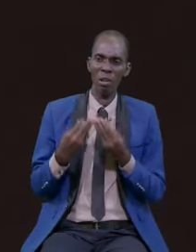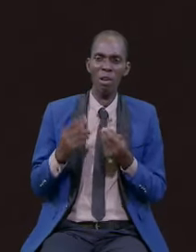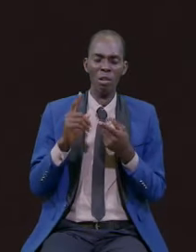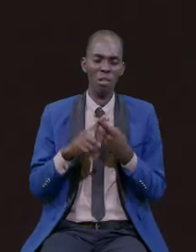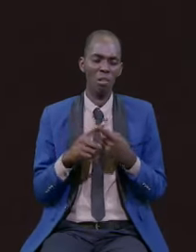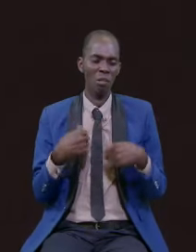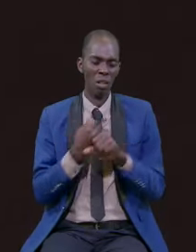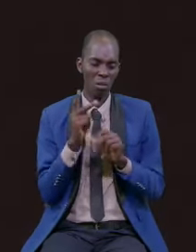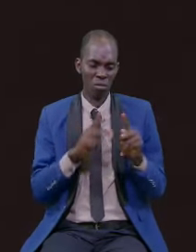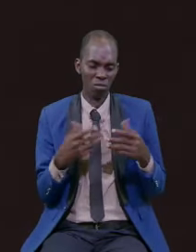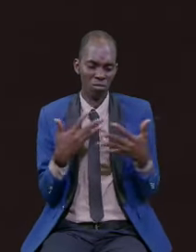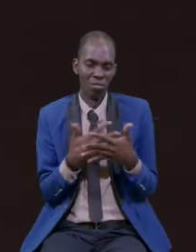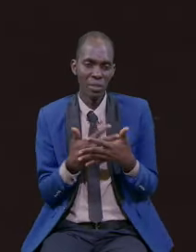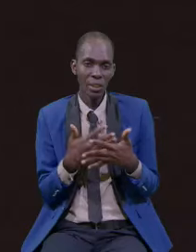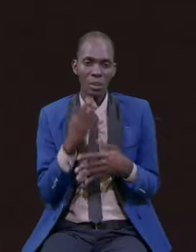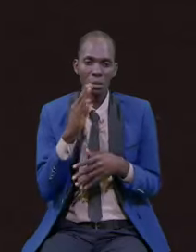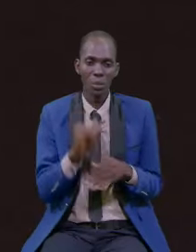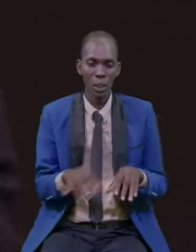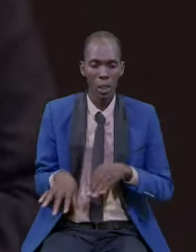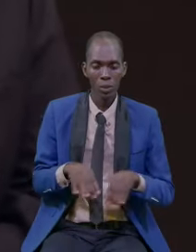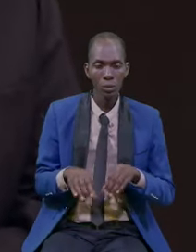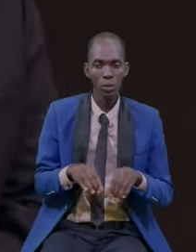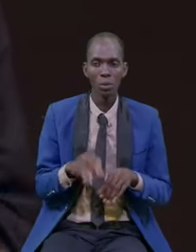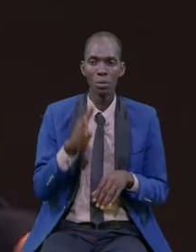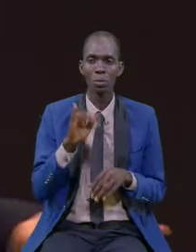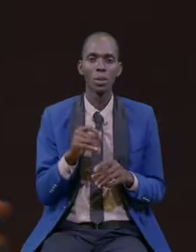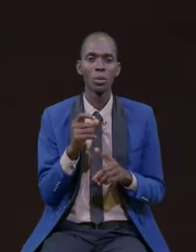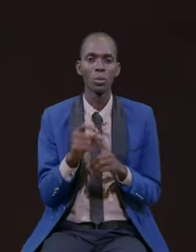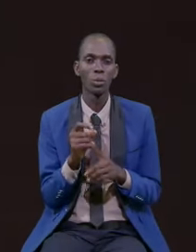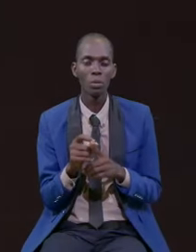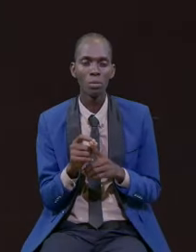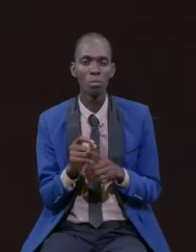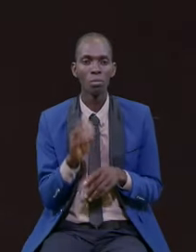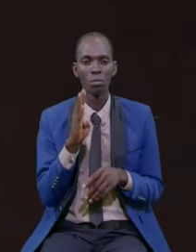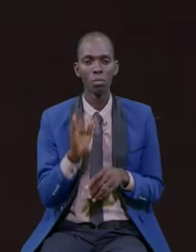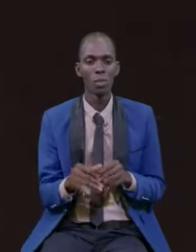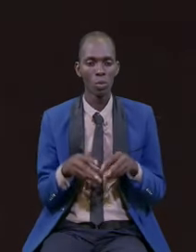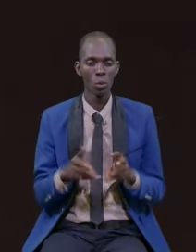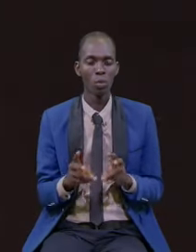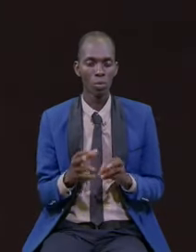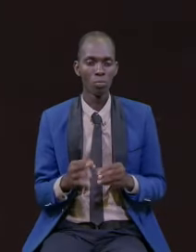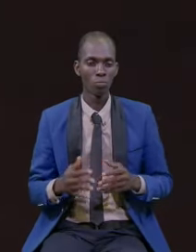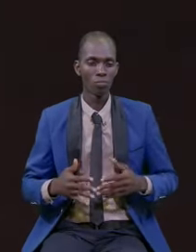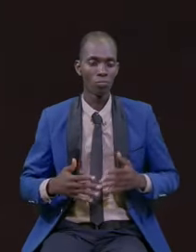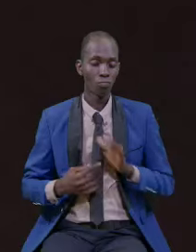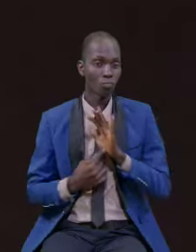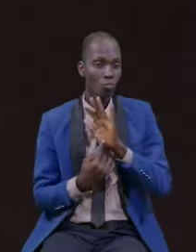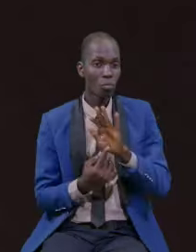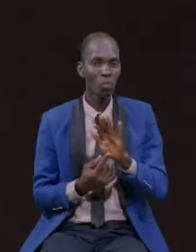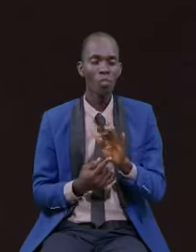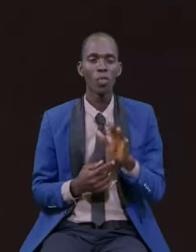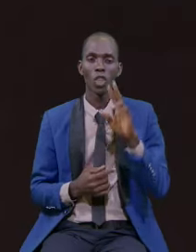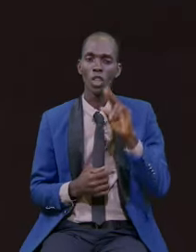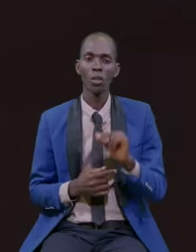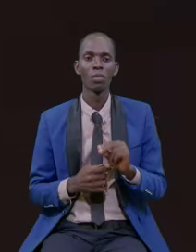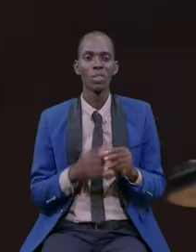action, by word, by disposition, by your outlook. No,